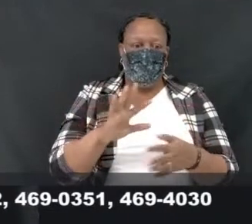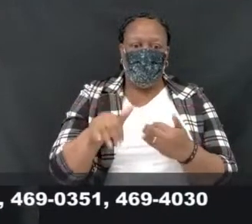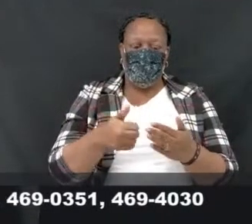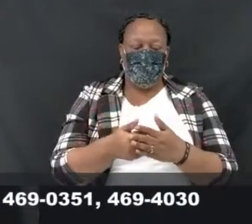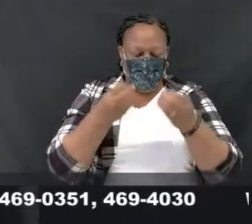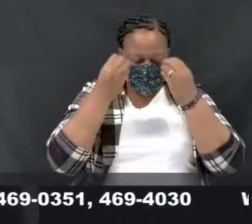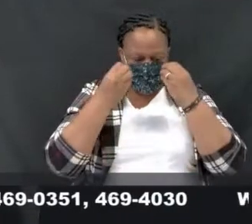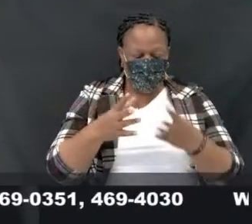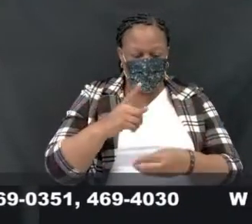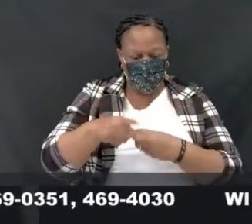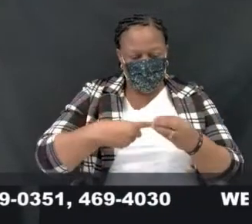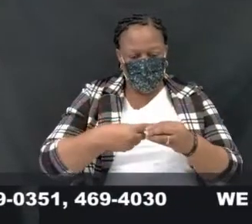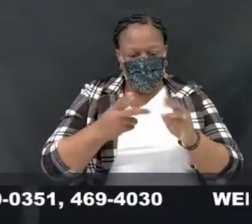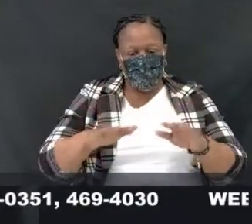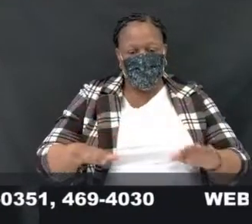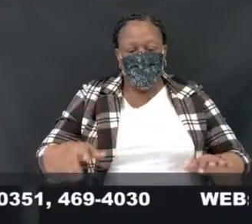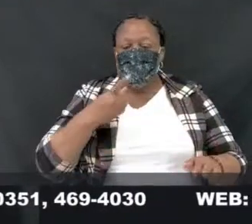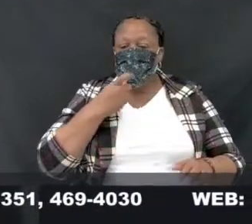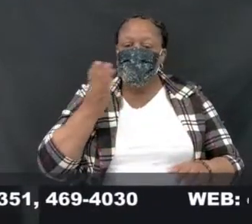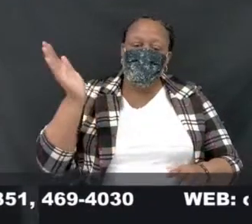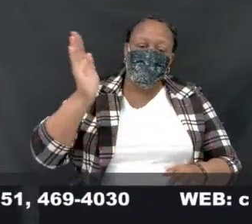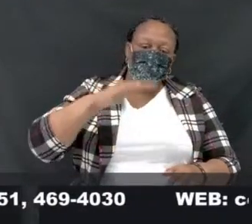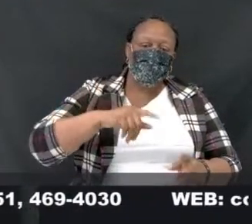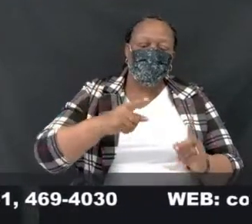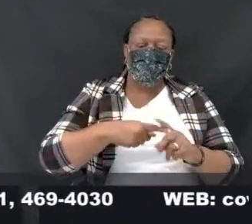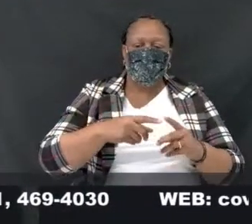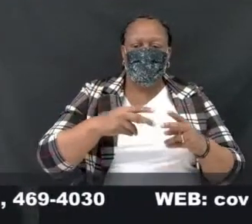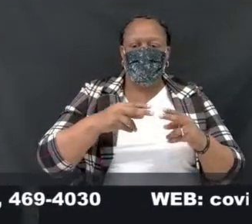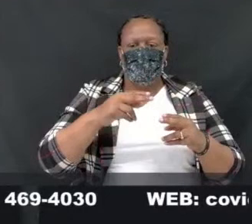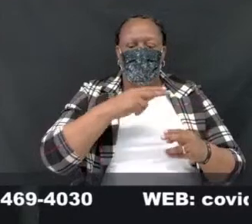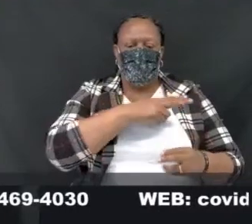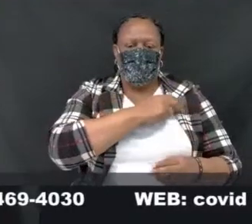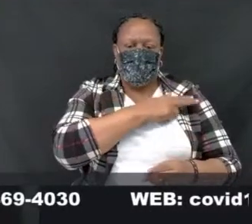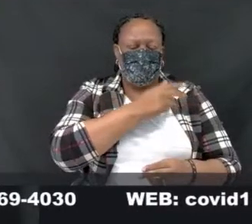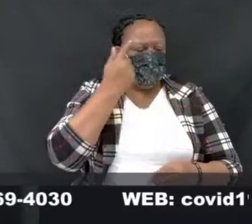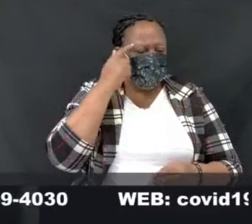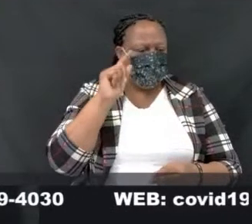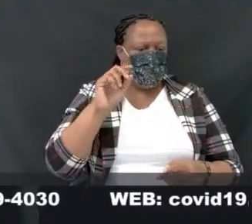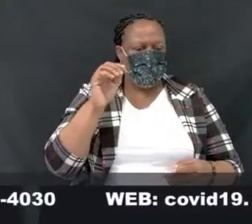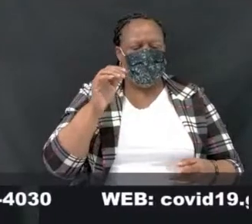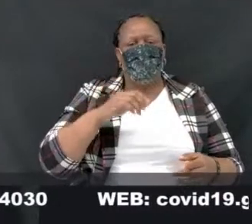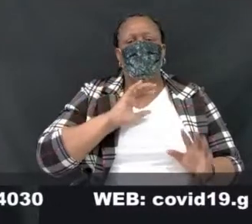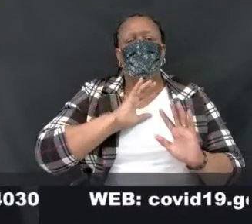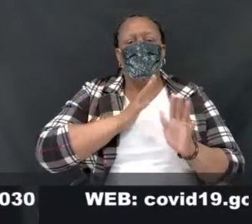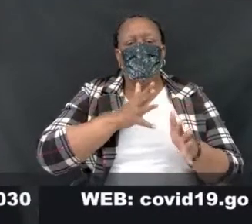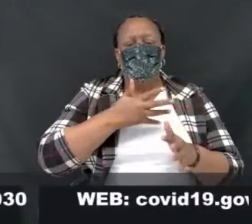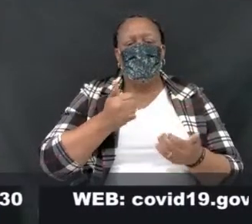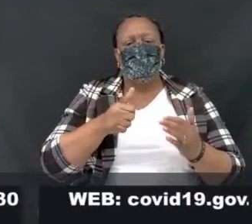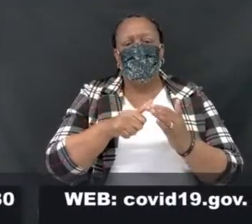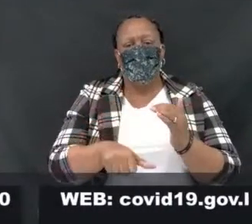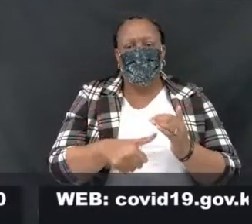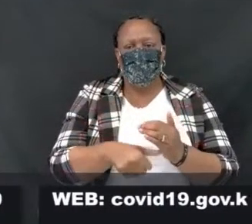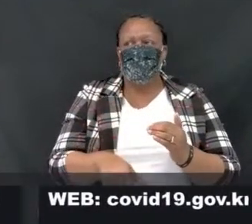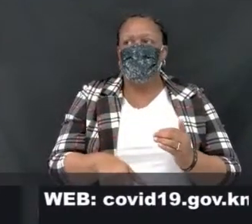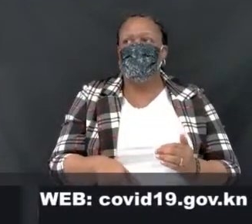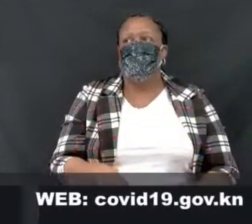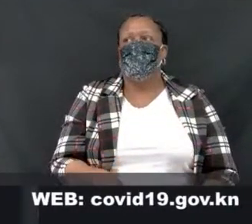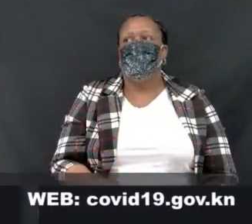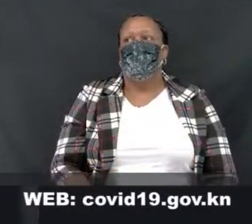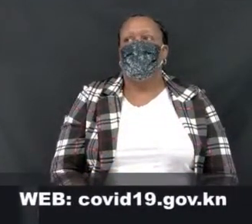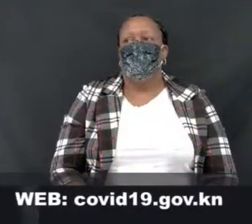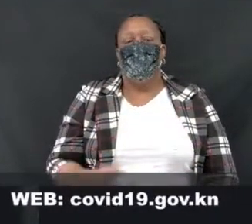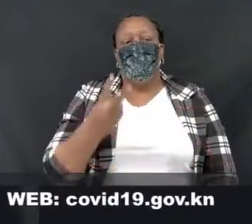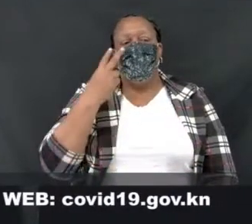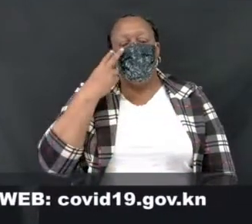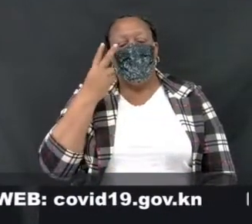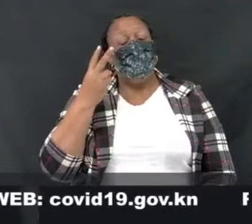the number of children that present with gastrointestinal symptoms. And it's usual to have a peak at